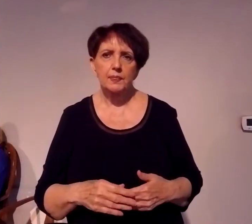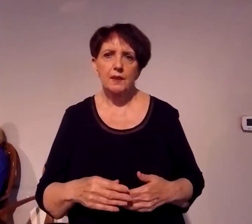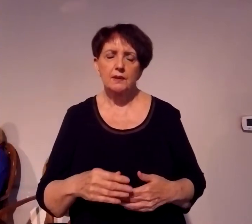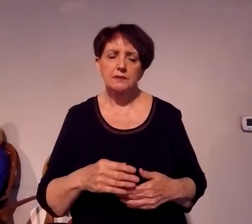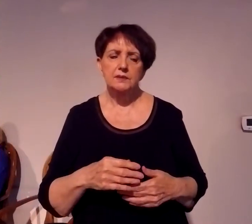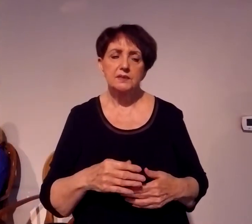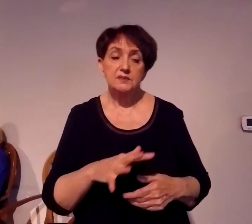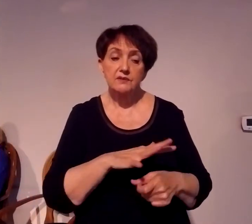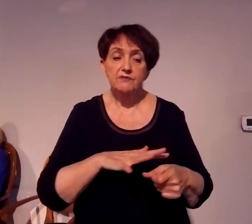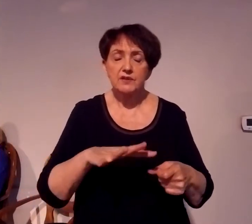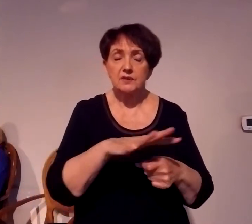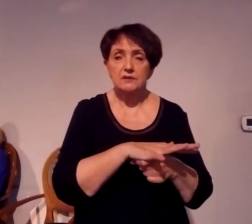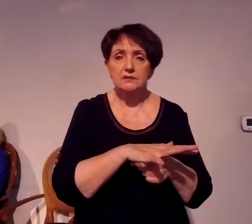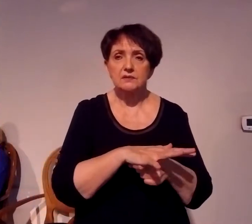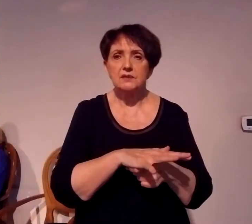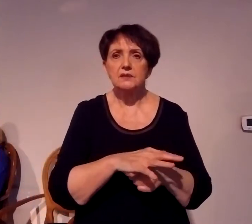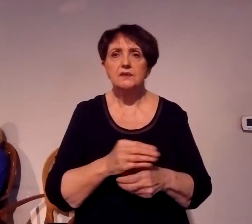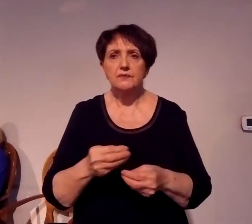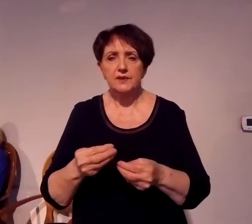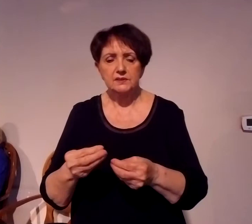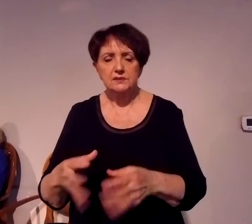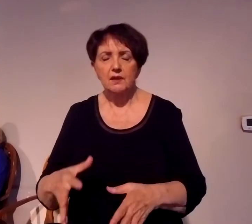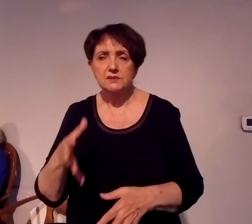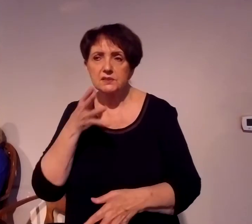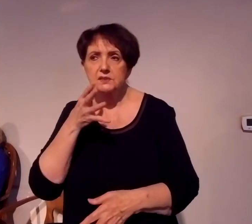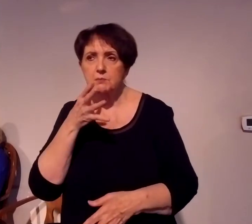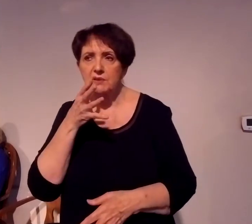a field that has lost its mother.